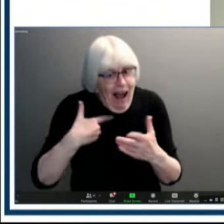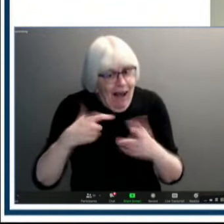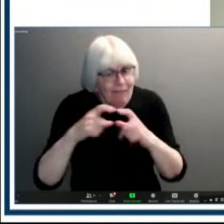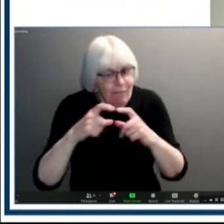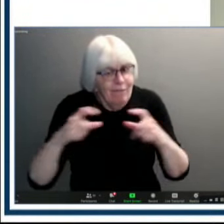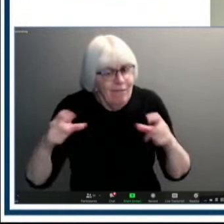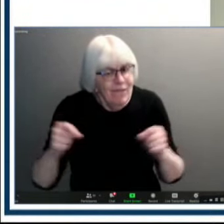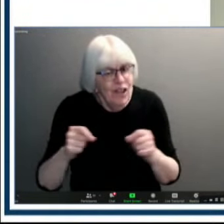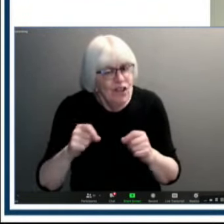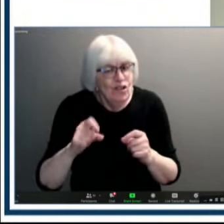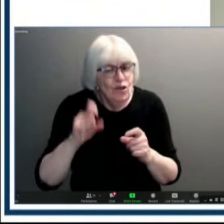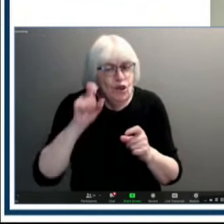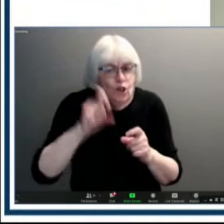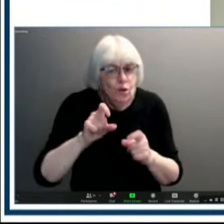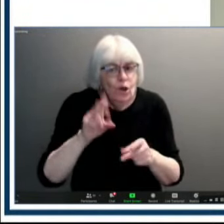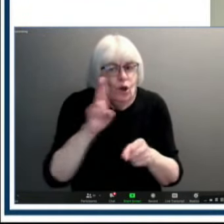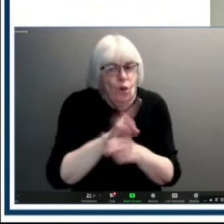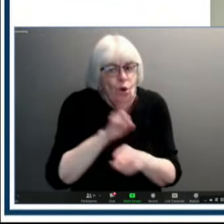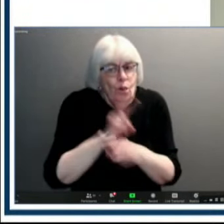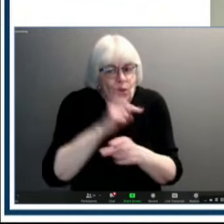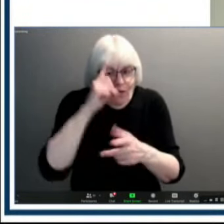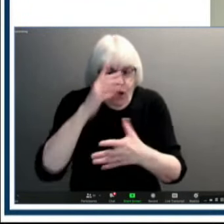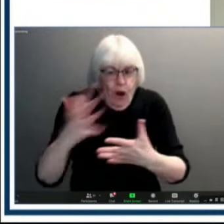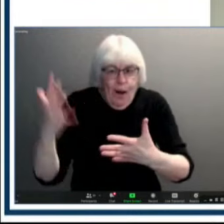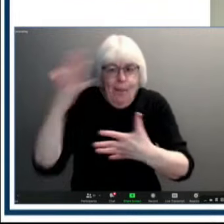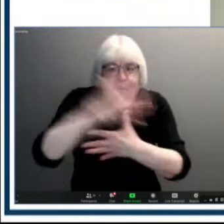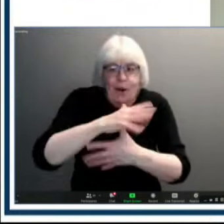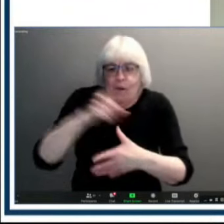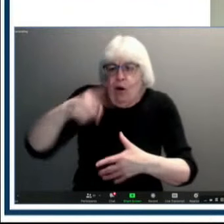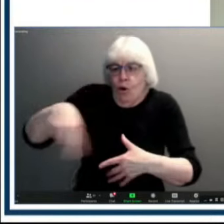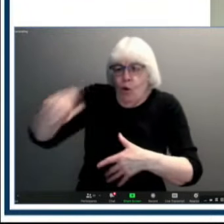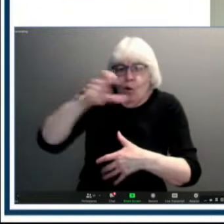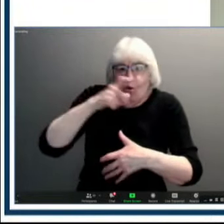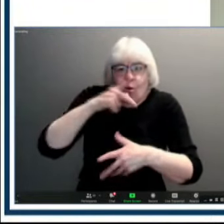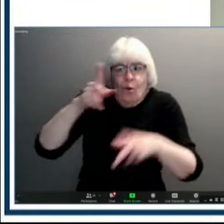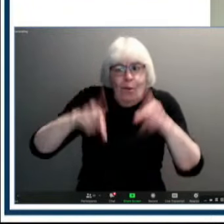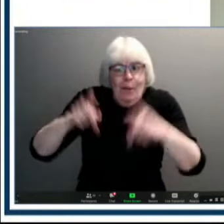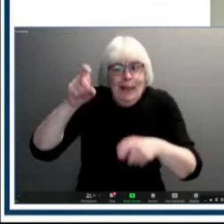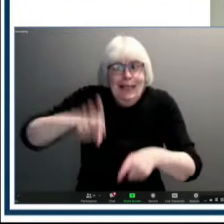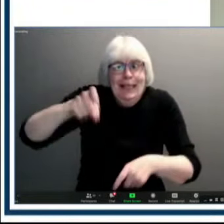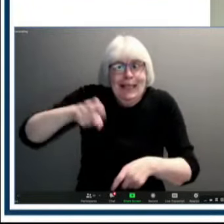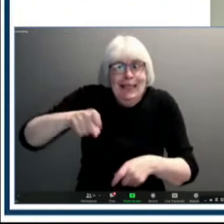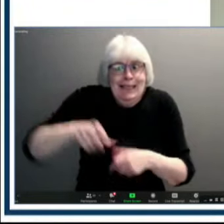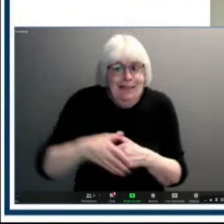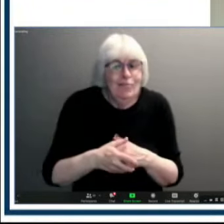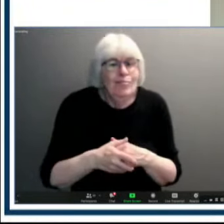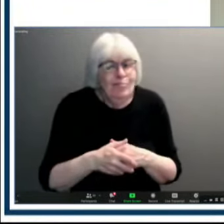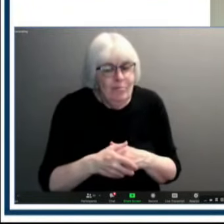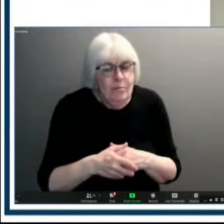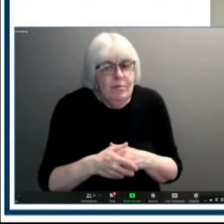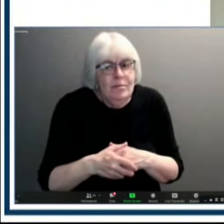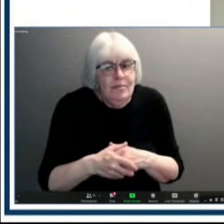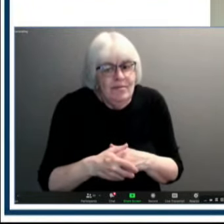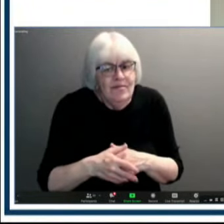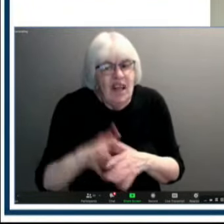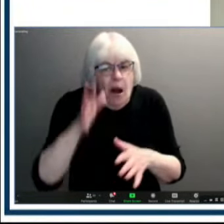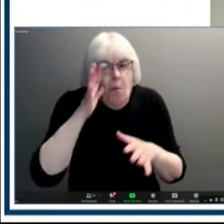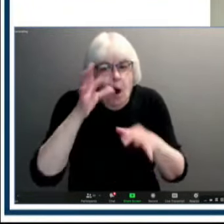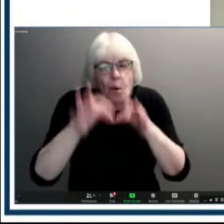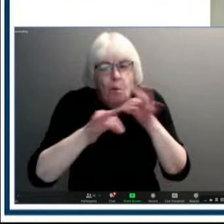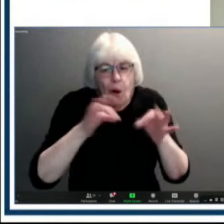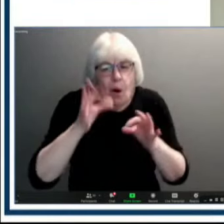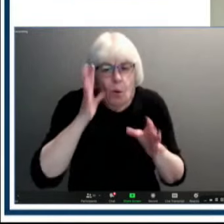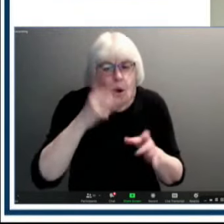the prioritized and most important needs. And there will be more detailed information in the next couple of days on that.